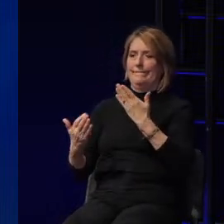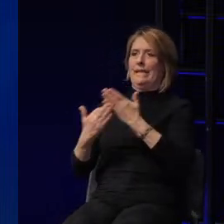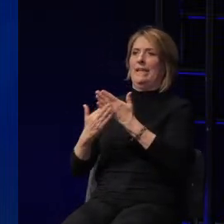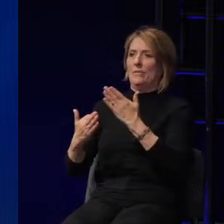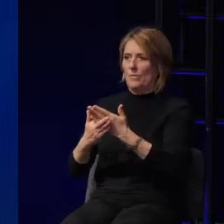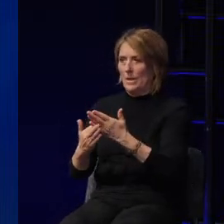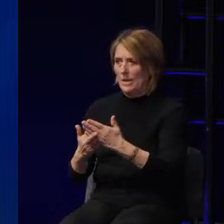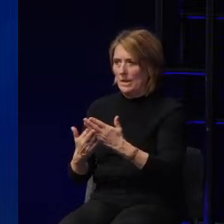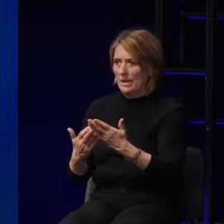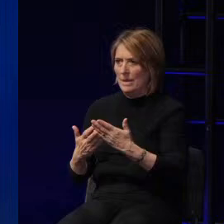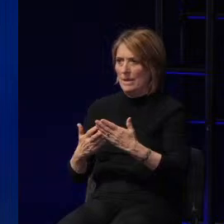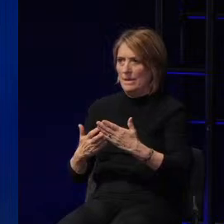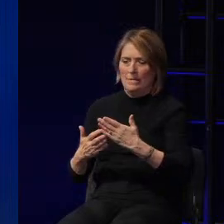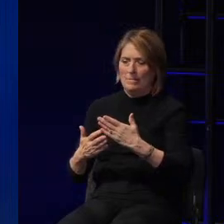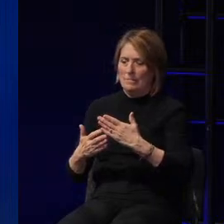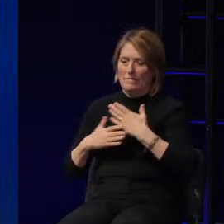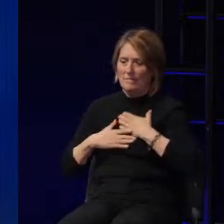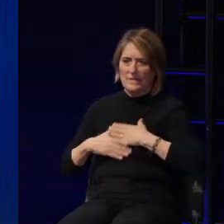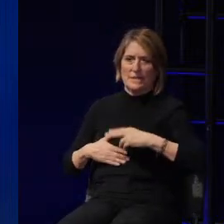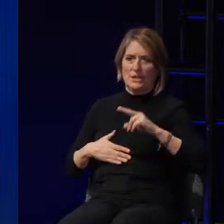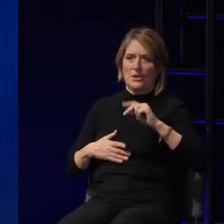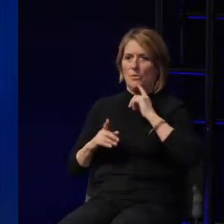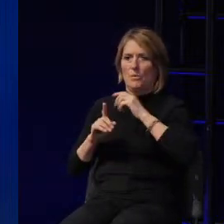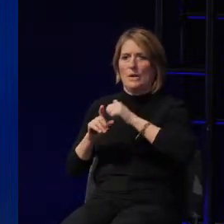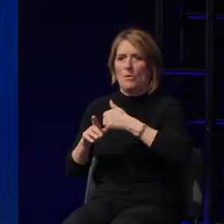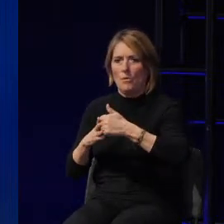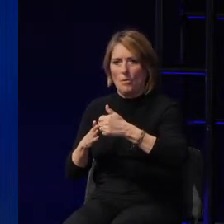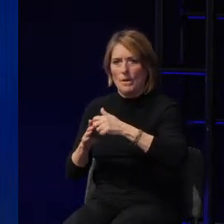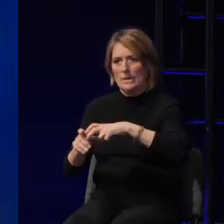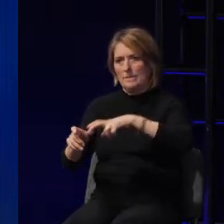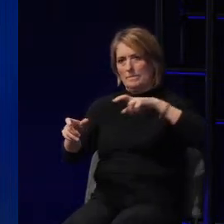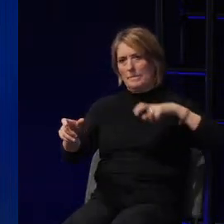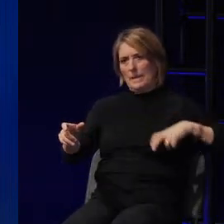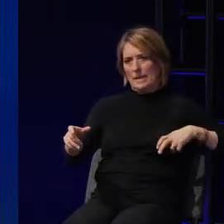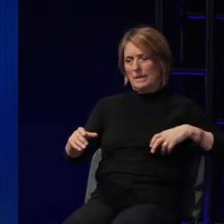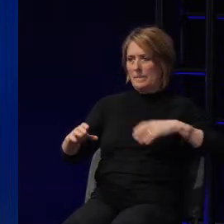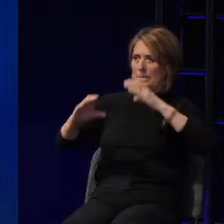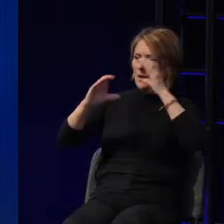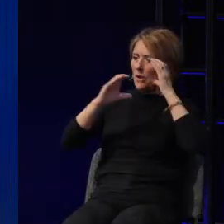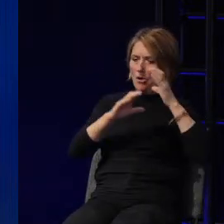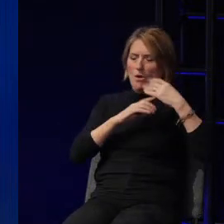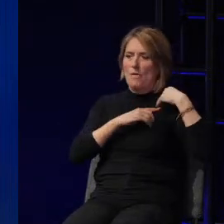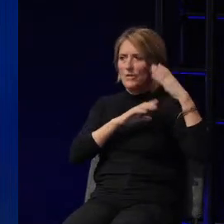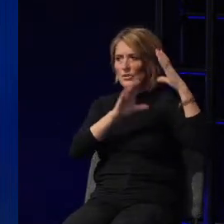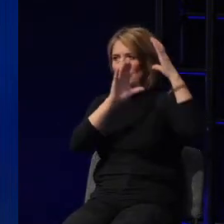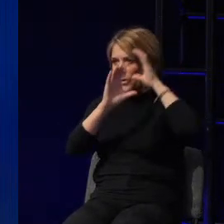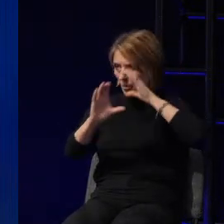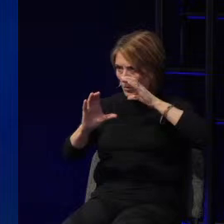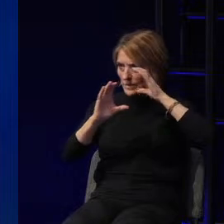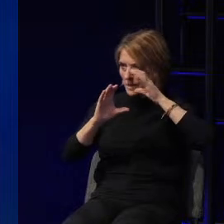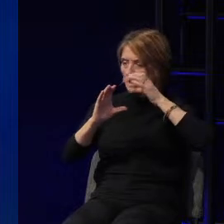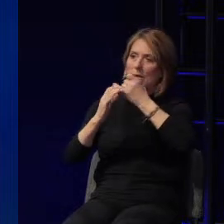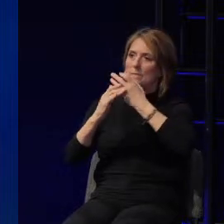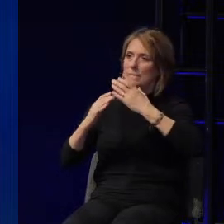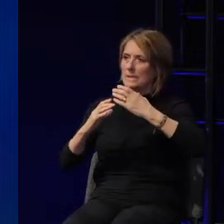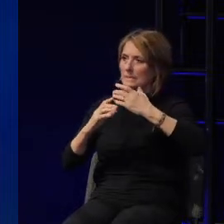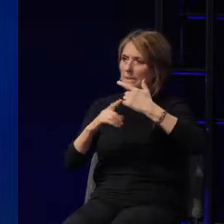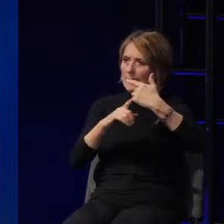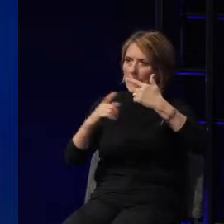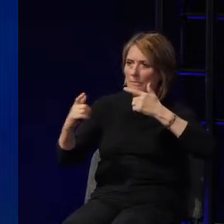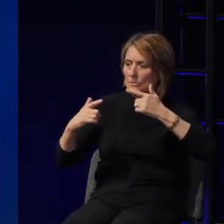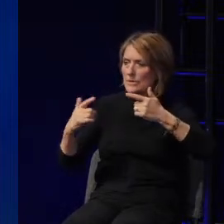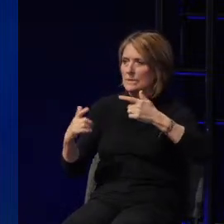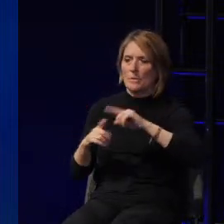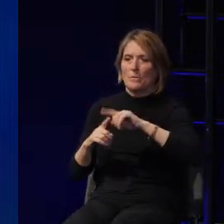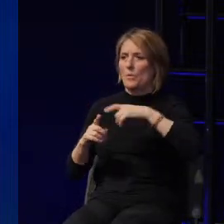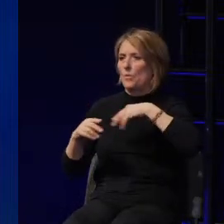physically I wouldn't, because we'd always stand back, and I would use long lenses, shoot over the shoulder, multiple cameras, but everybody stood